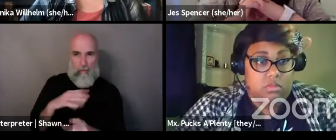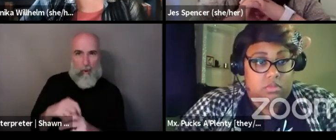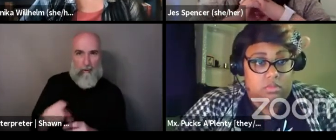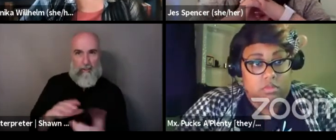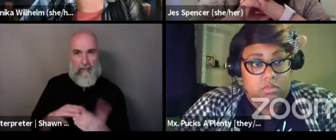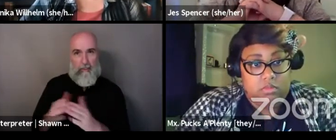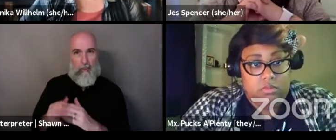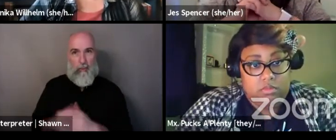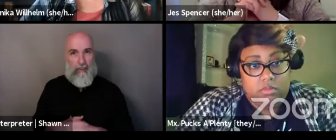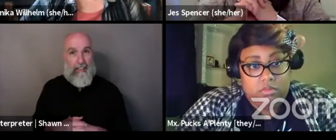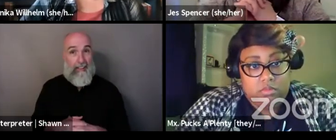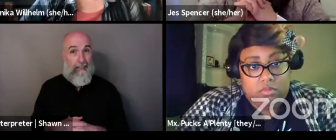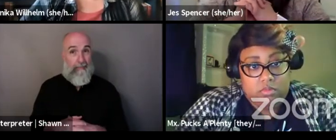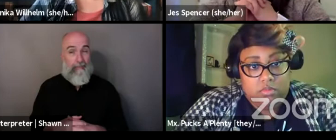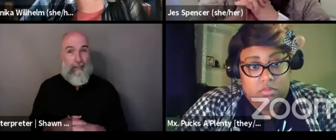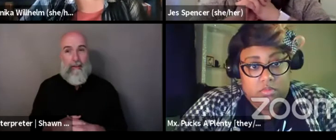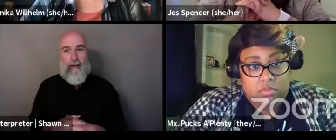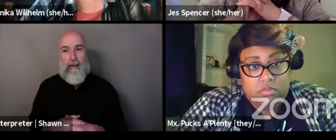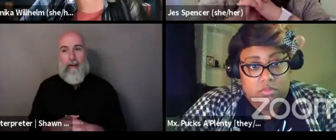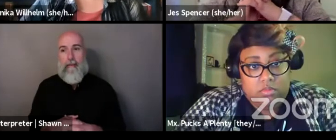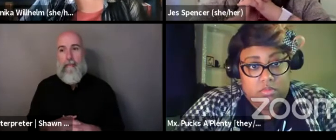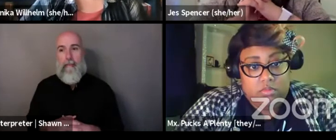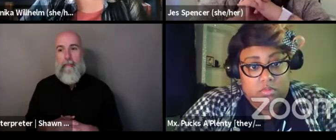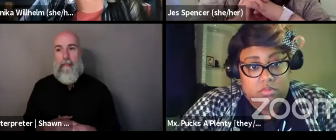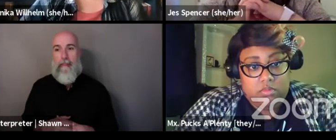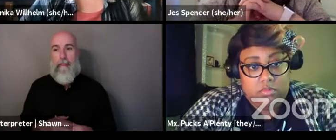I had, you know,